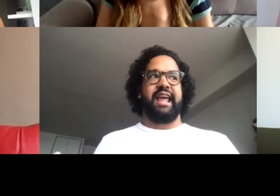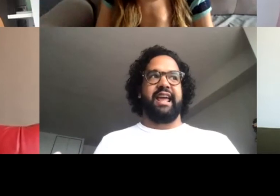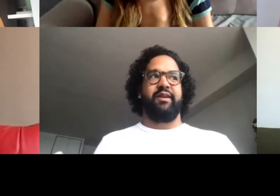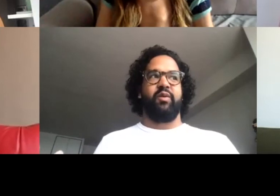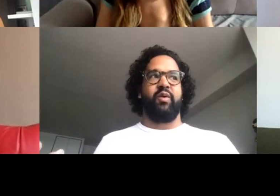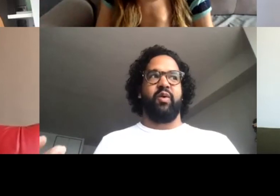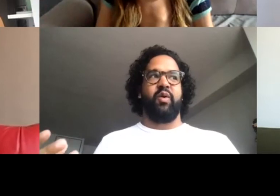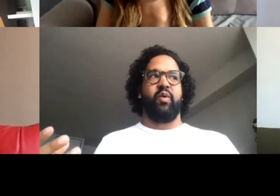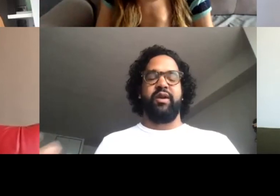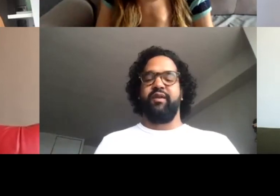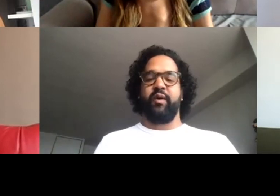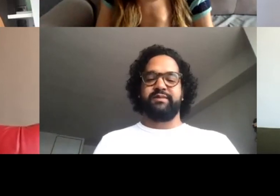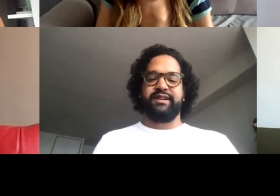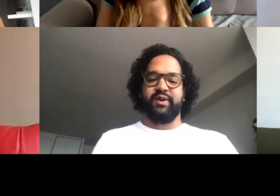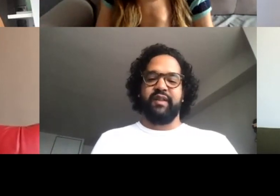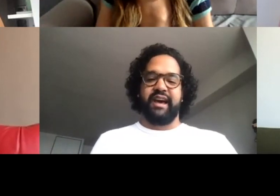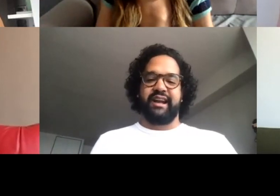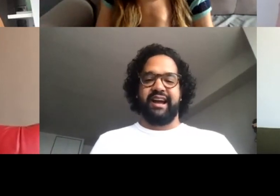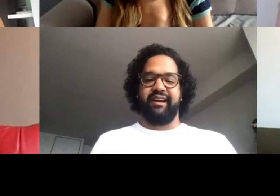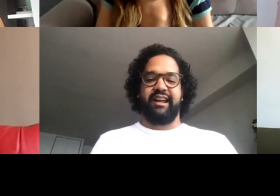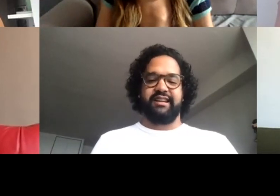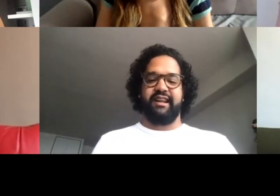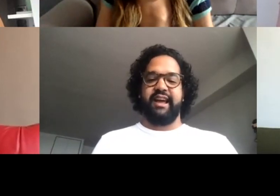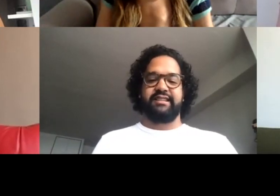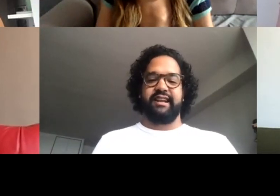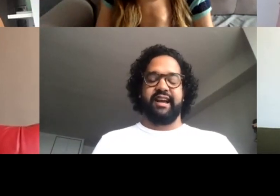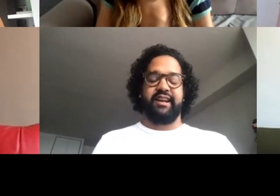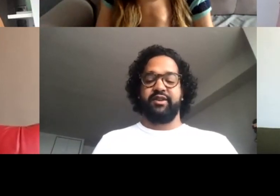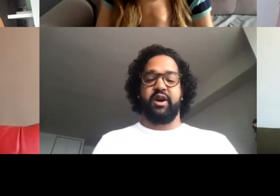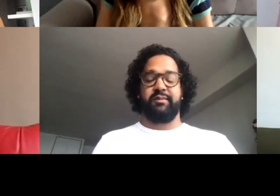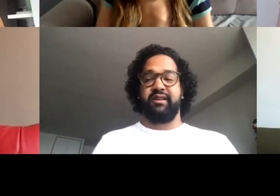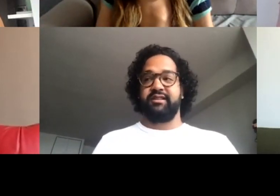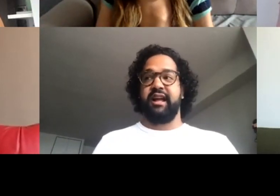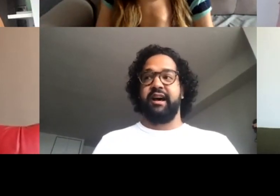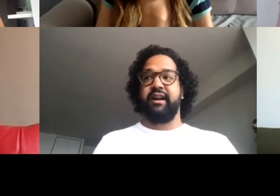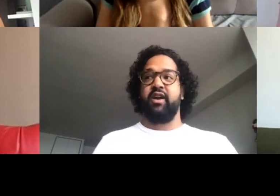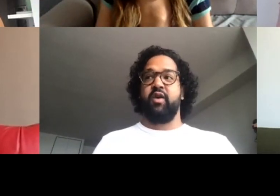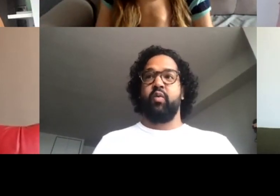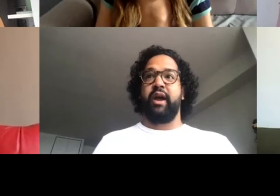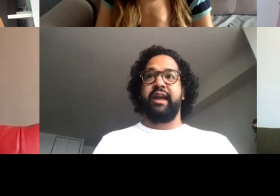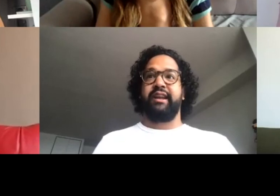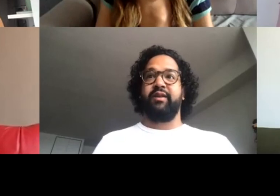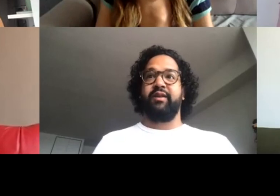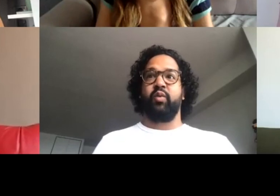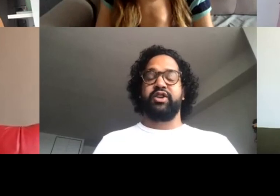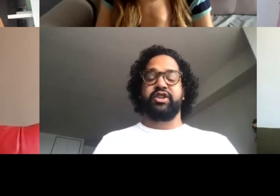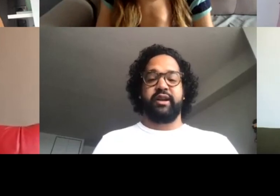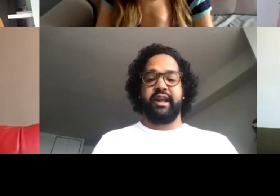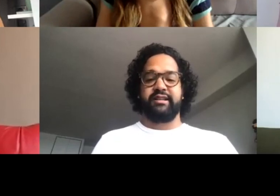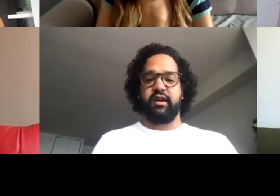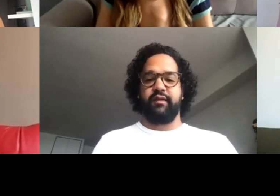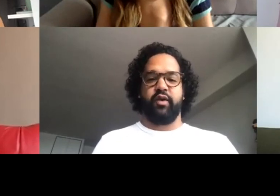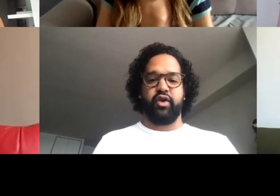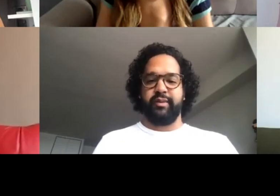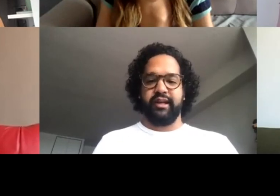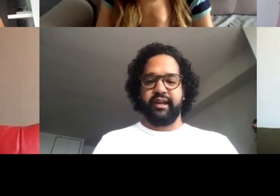persona. And we've always been doing that at Heidi Latsky Dance, and Heidi, you talk about this a lot, when